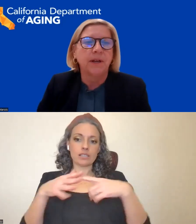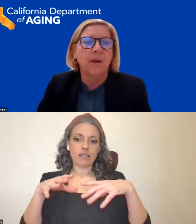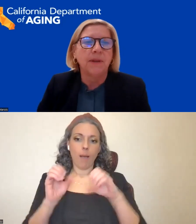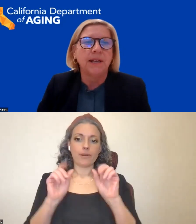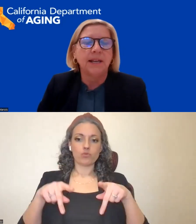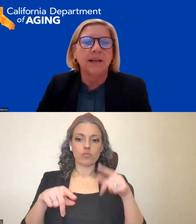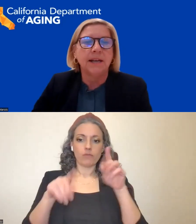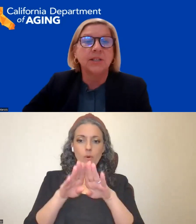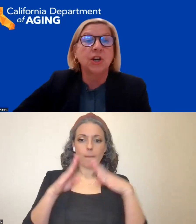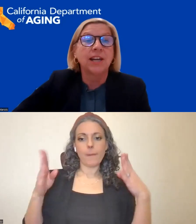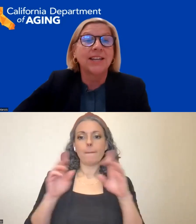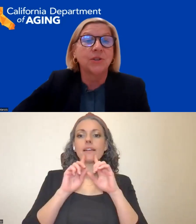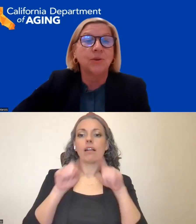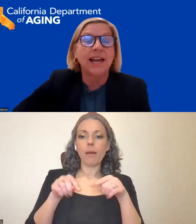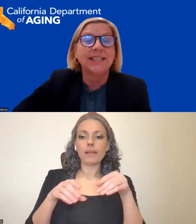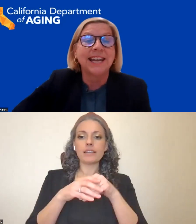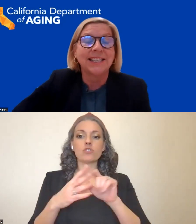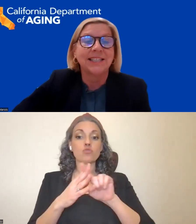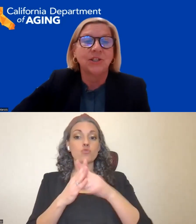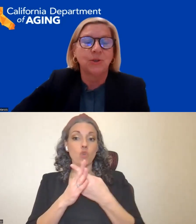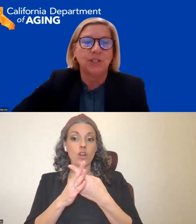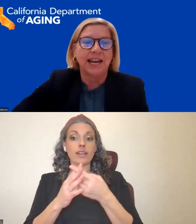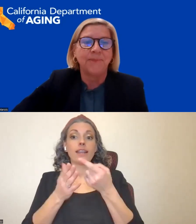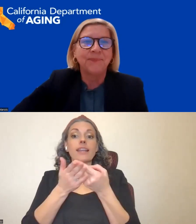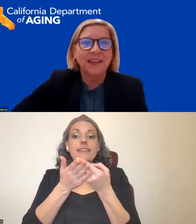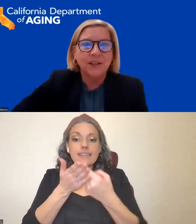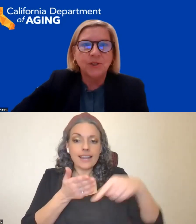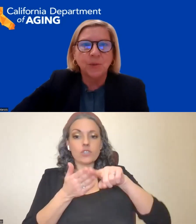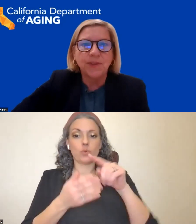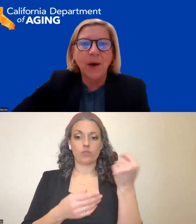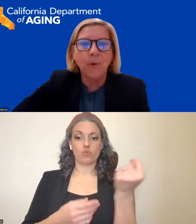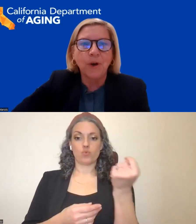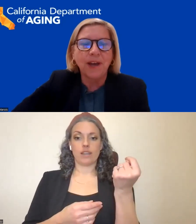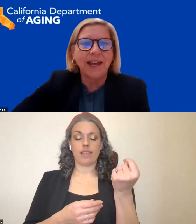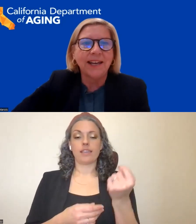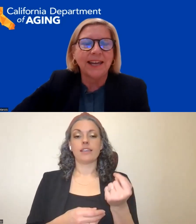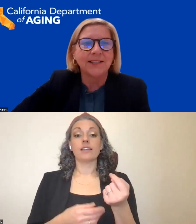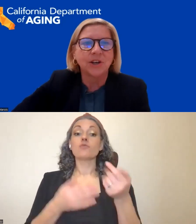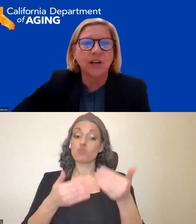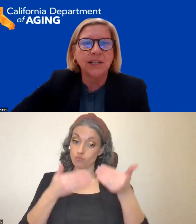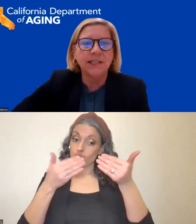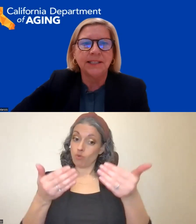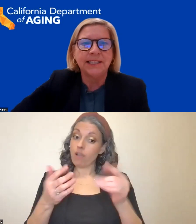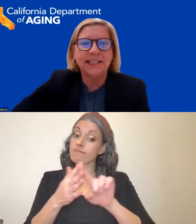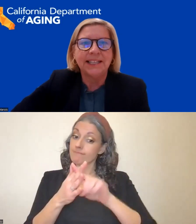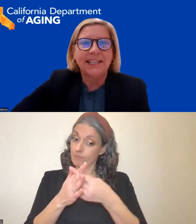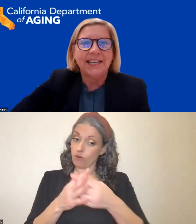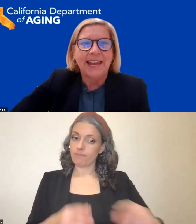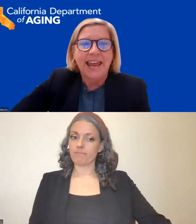for public comment starting as soon as next Tuesday. So with that, we'll go ahead and get started